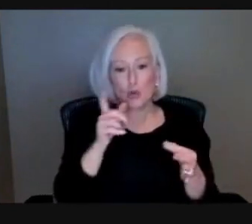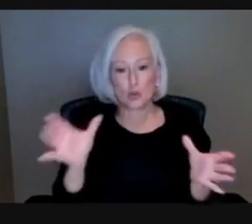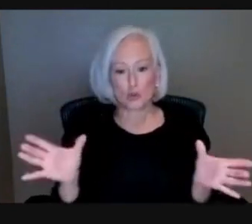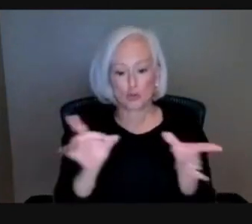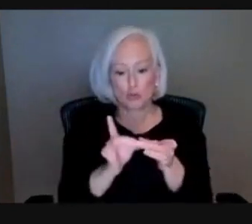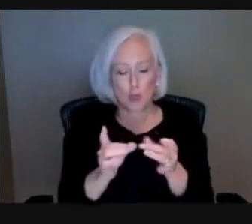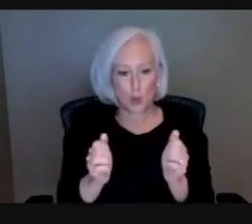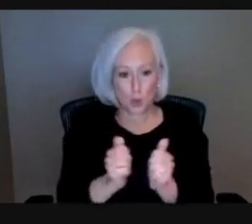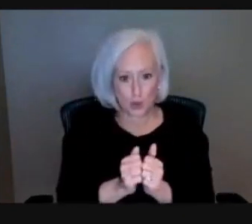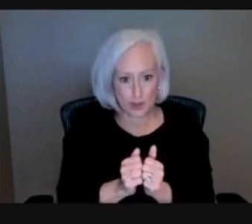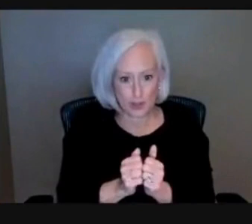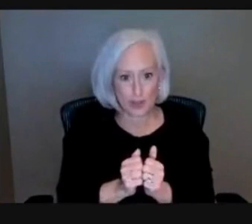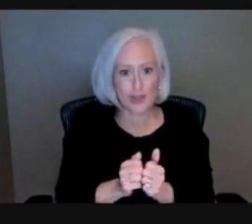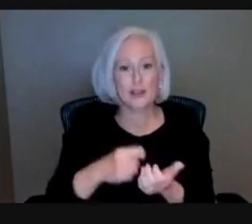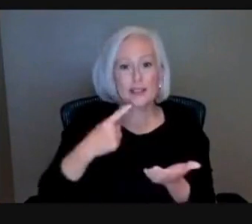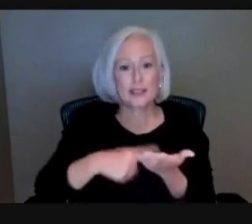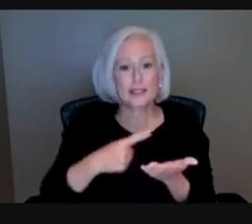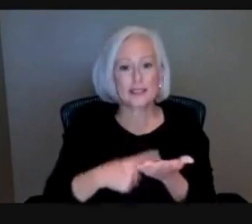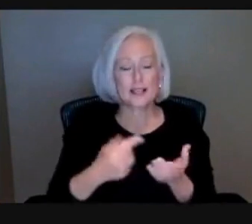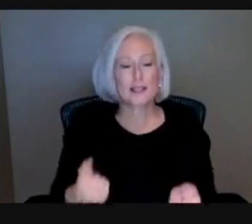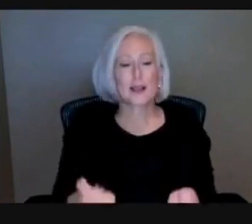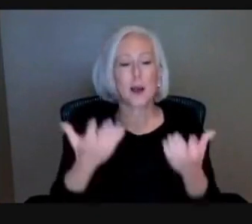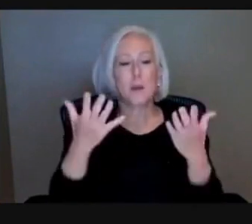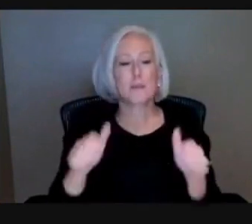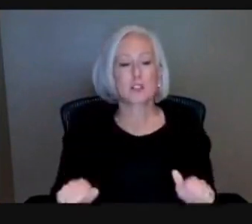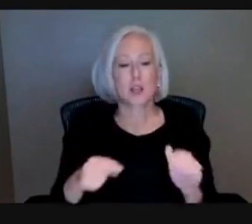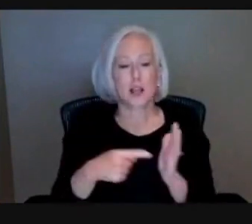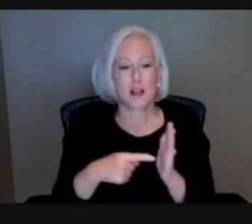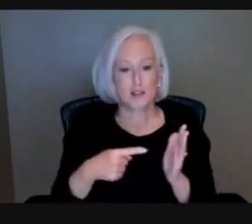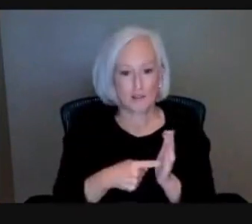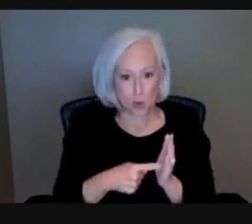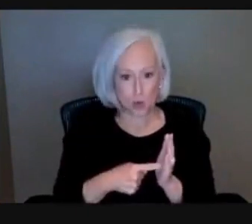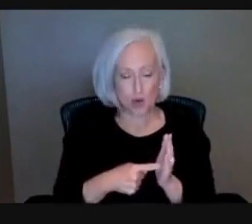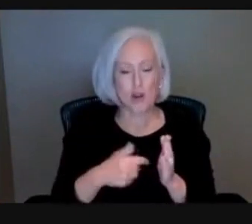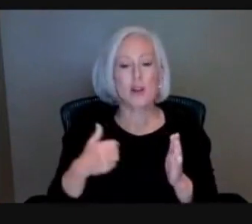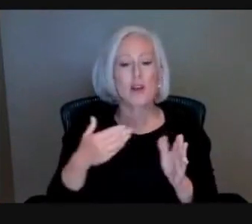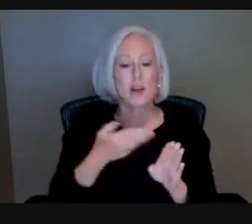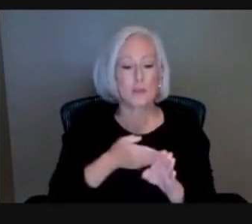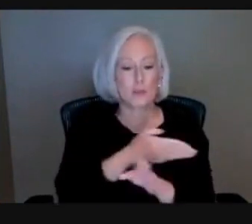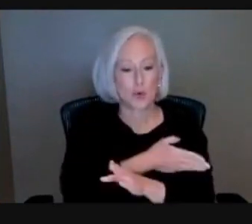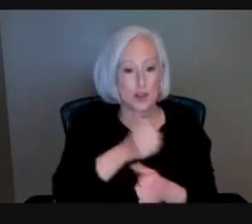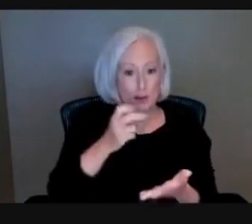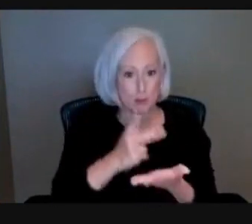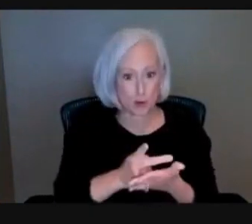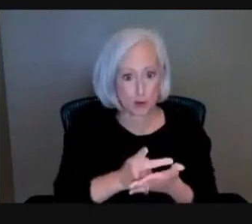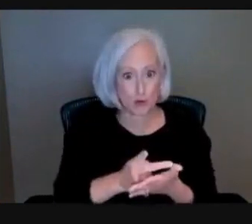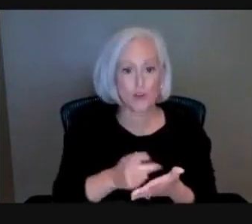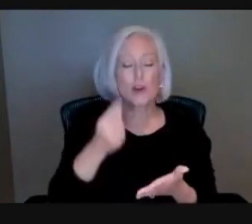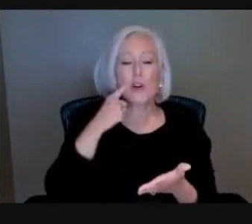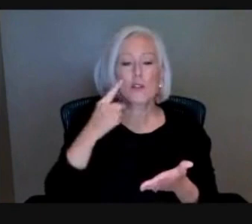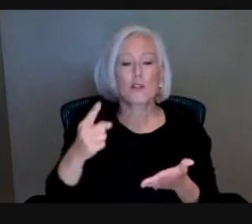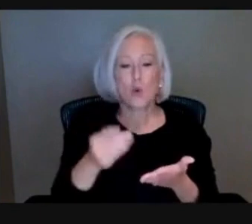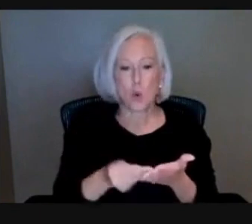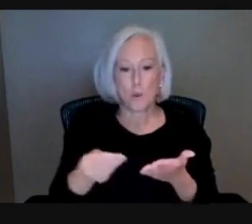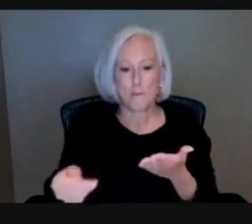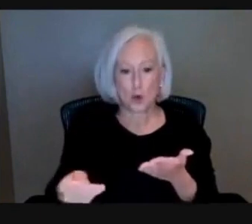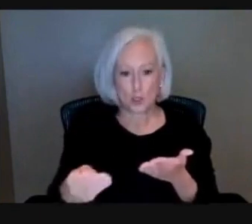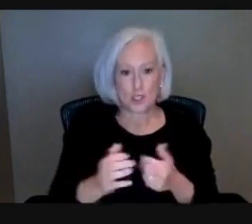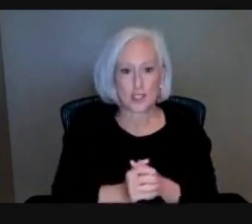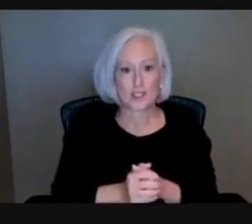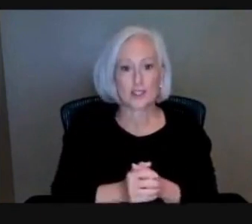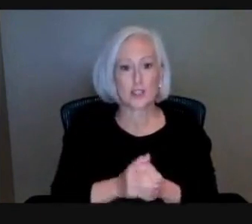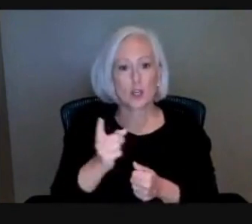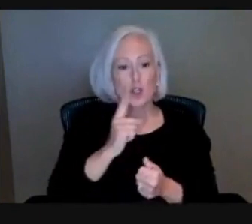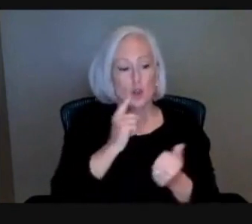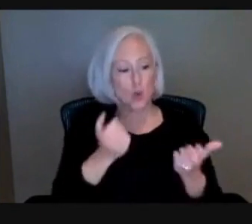power. When you actually find your home, some of the steps that you want to consider are you will be submitting an offer,